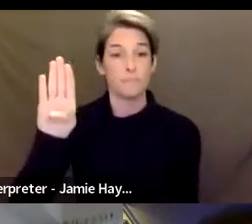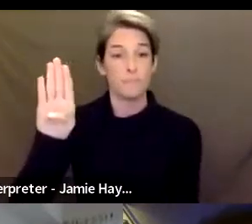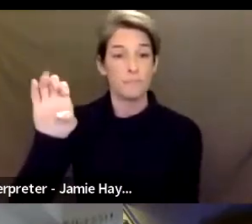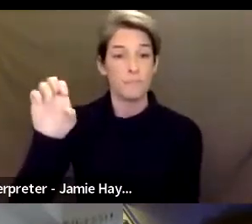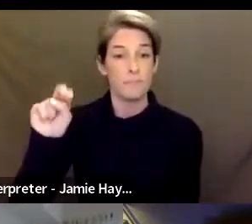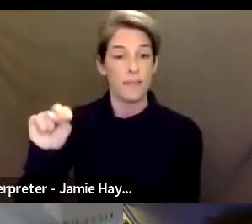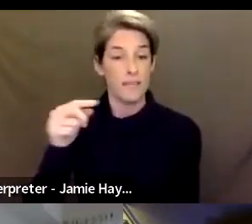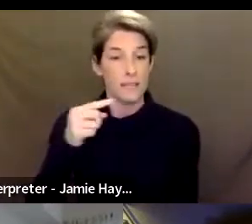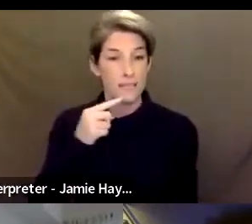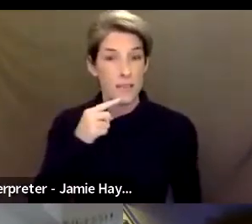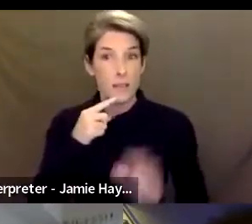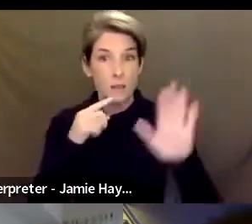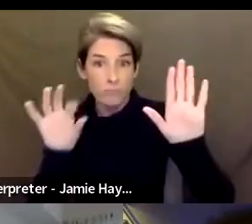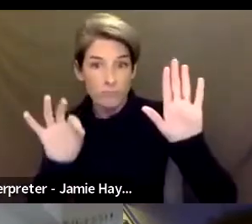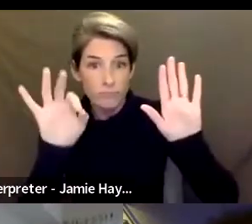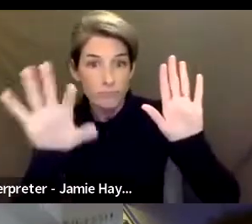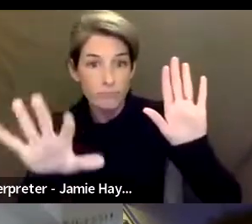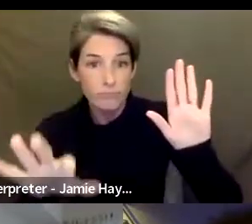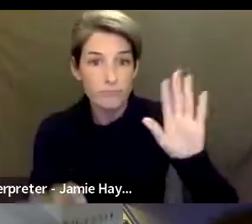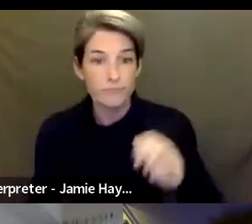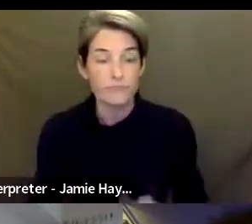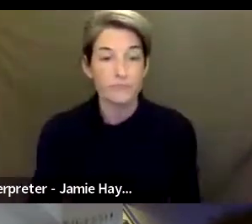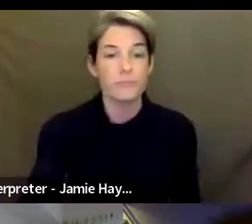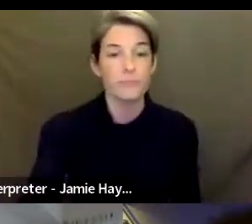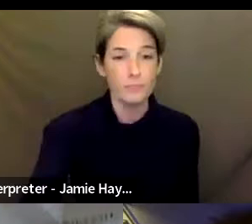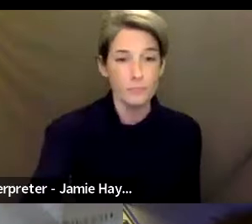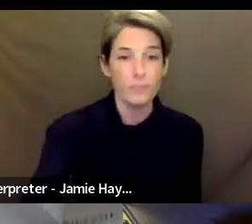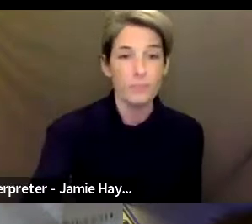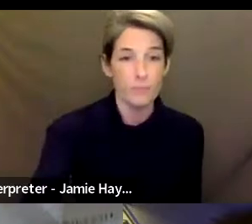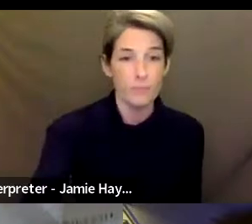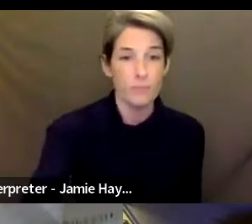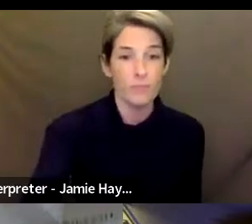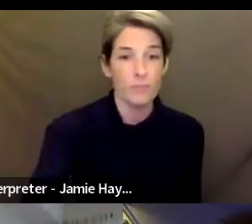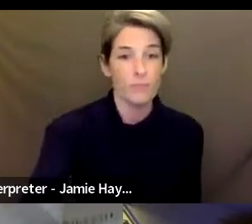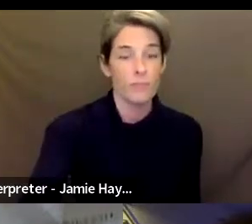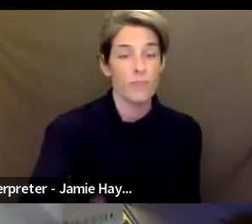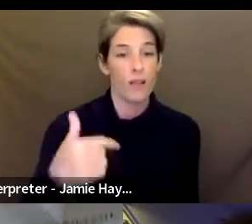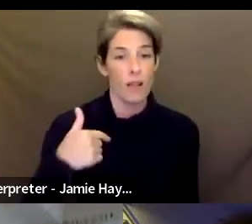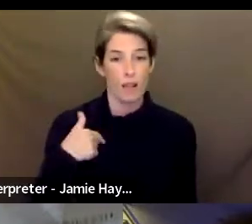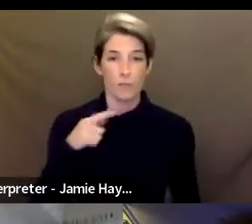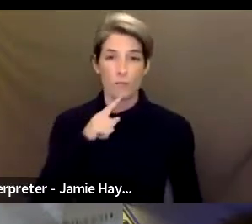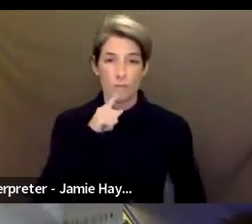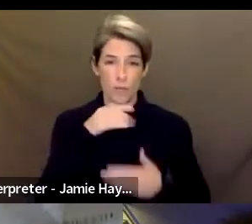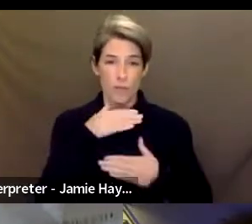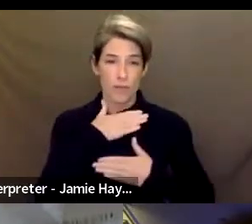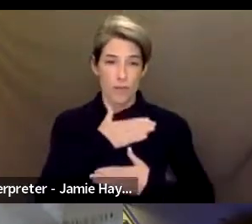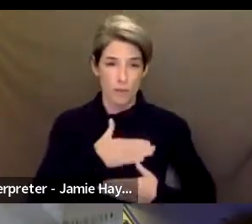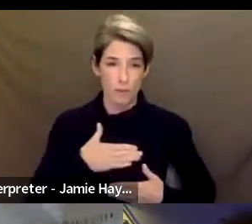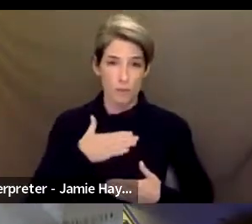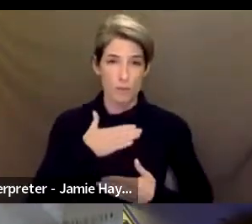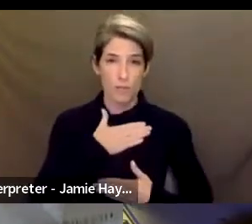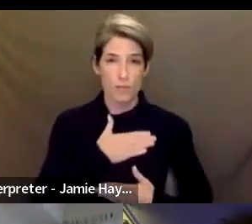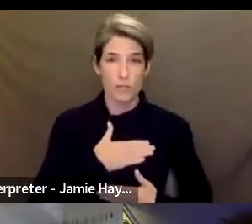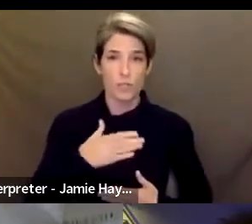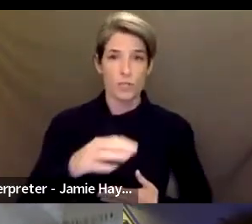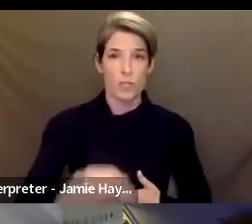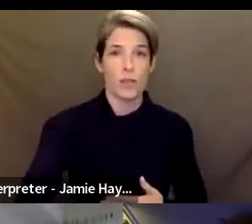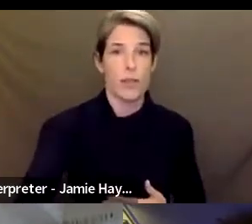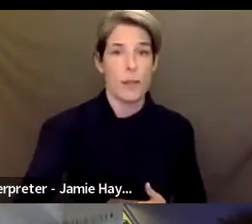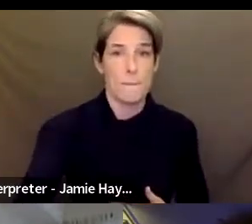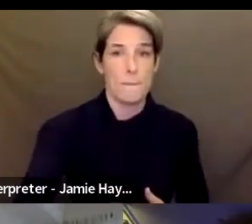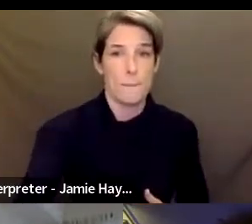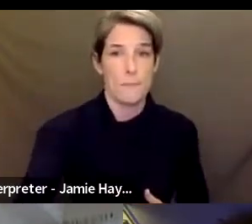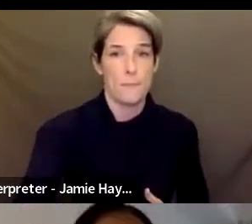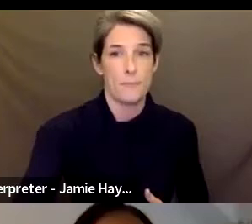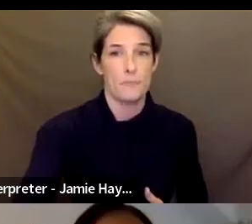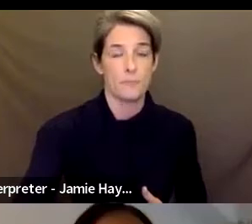I'm so glad you brought in about time